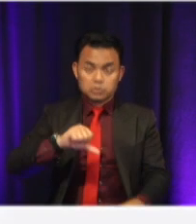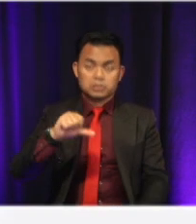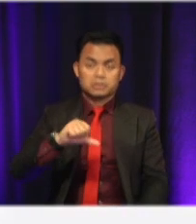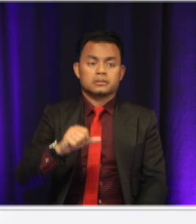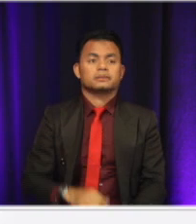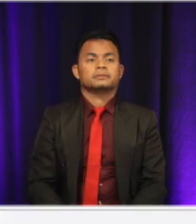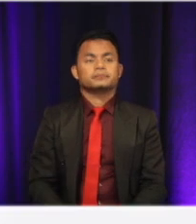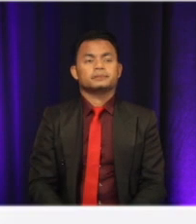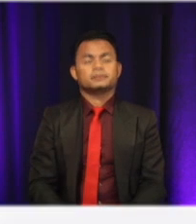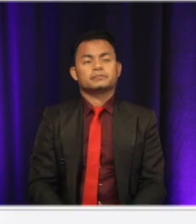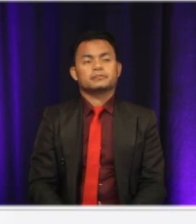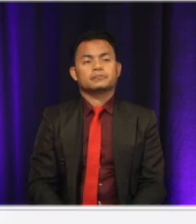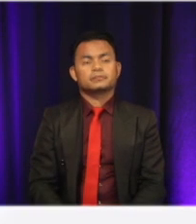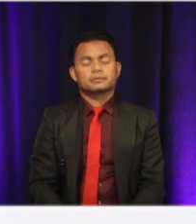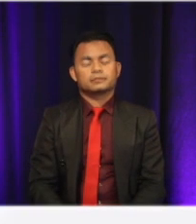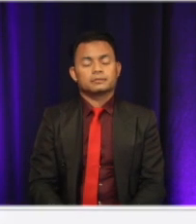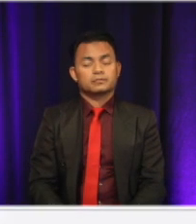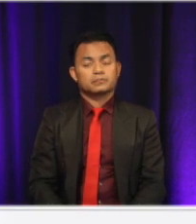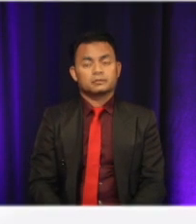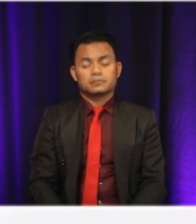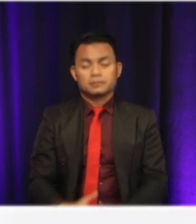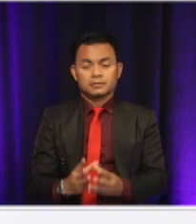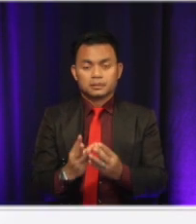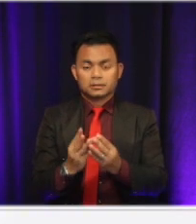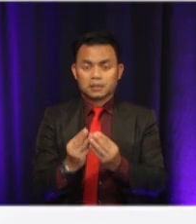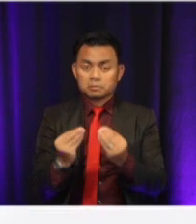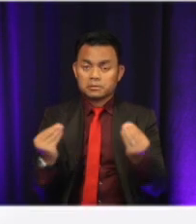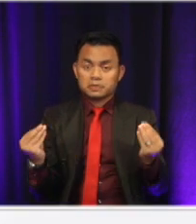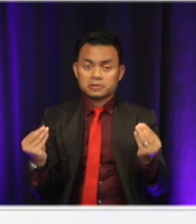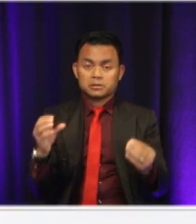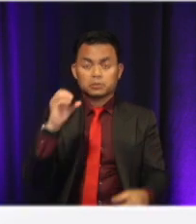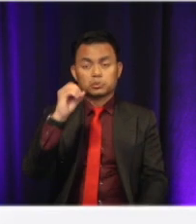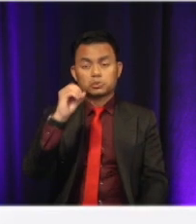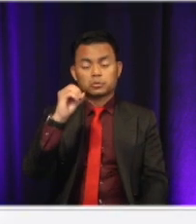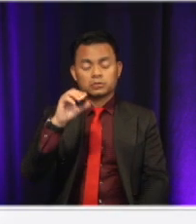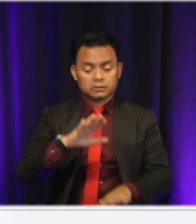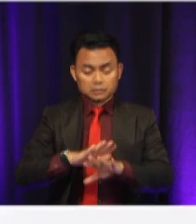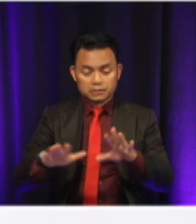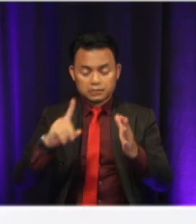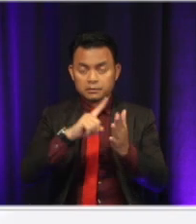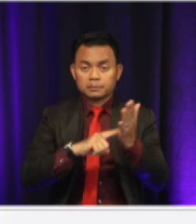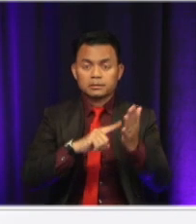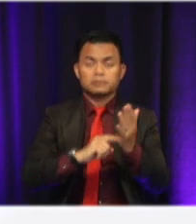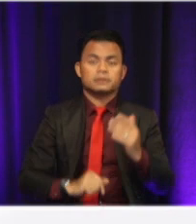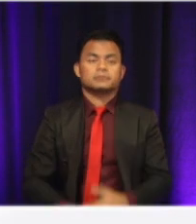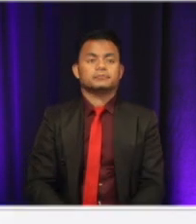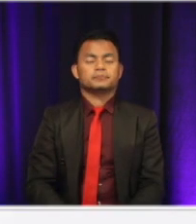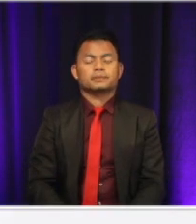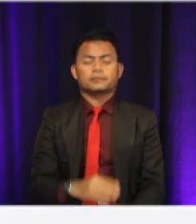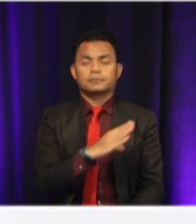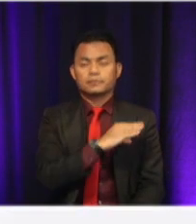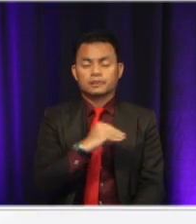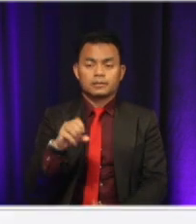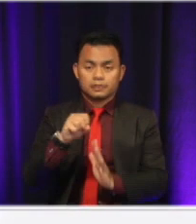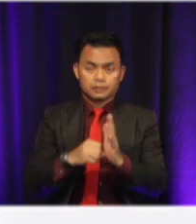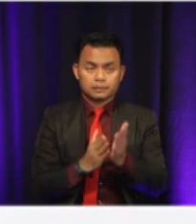with literally nothing. He doesn't get his money back, and furthermore, he is